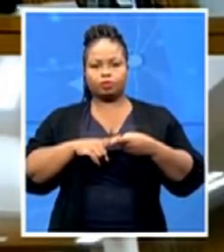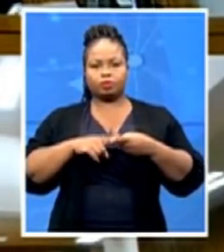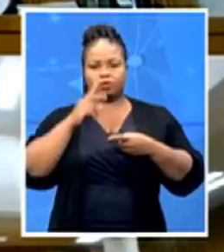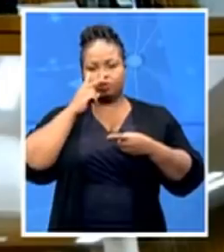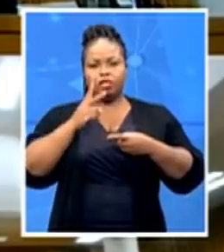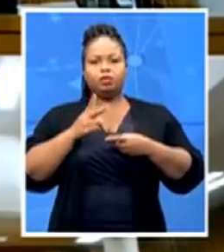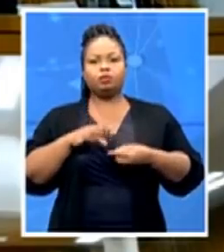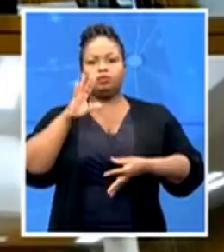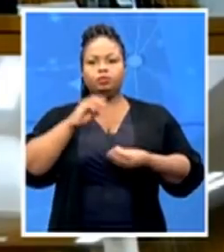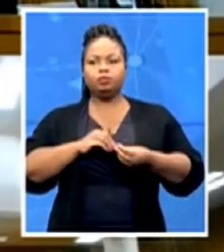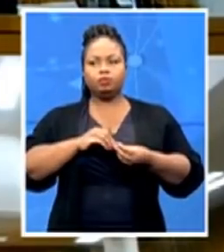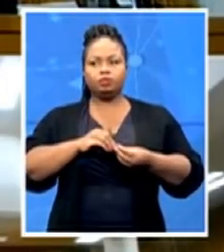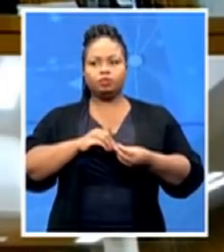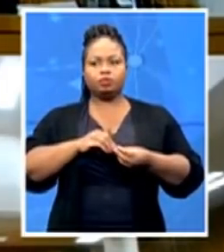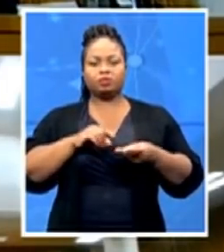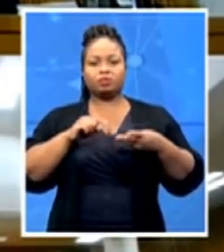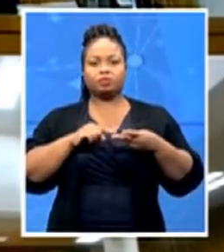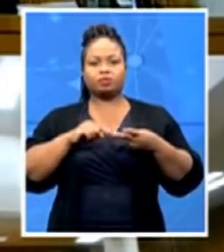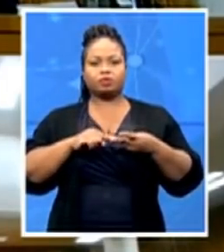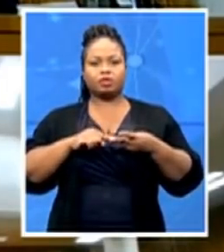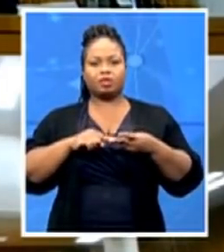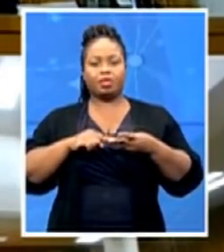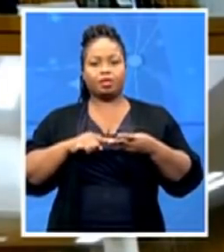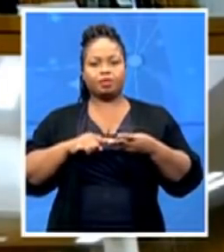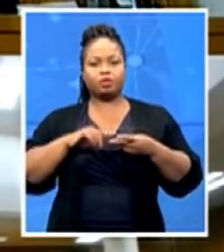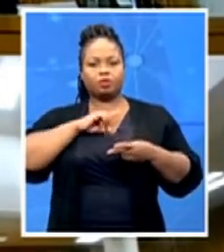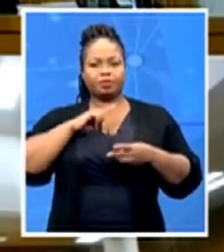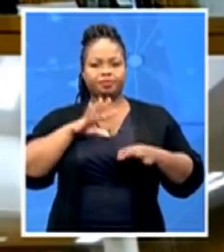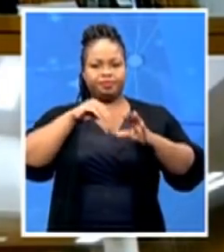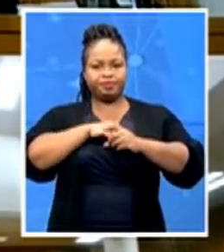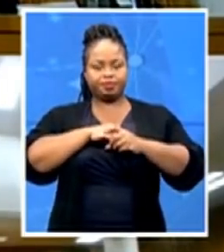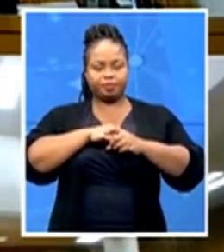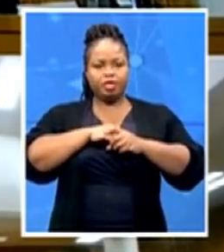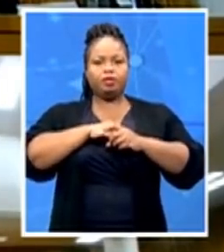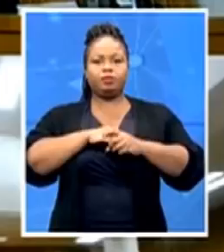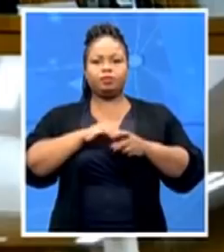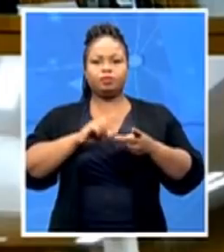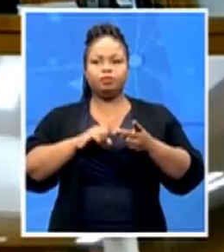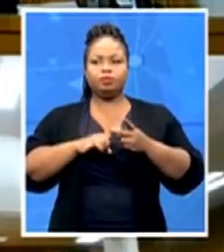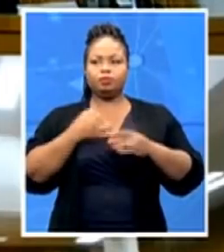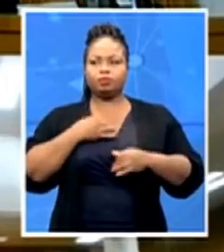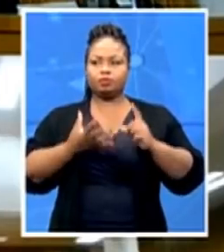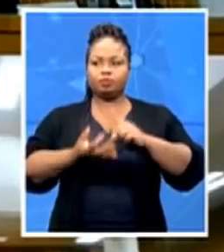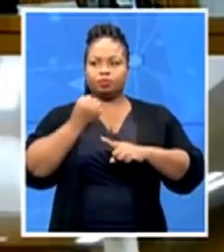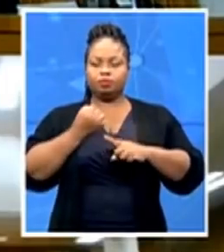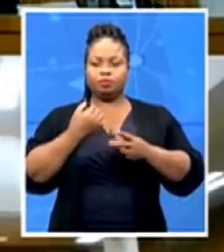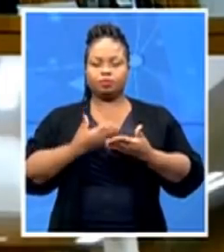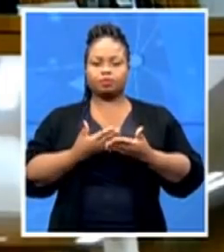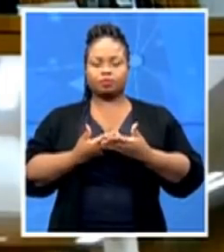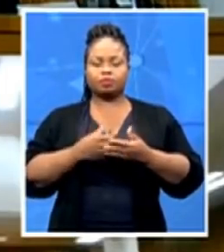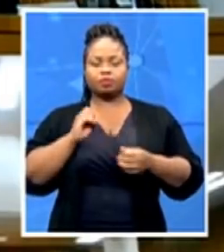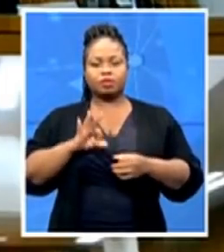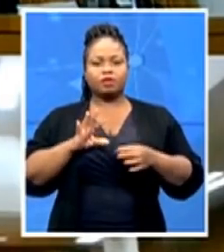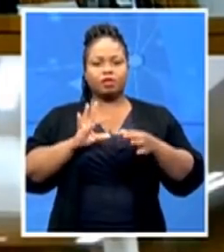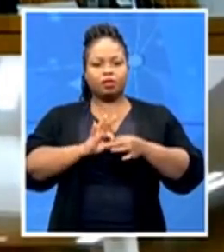are rationally related to the ends sought to be achieved, and if not, whether the absence of a connection between a particular step, which is part of the